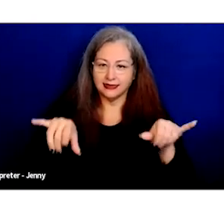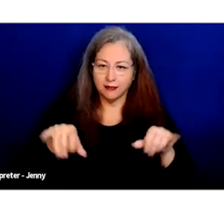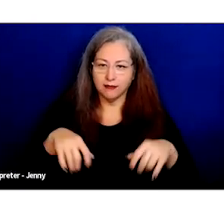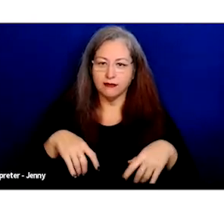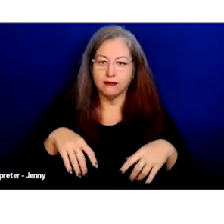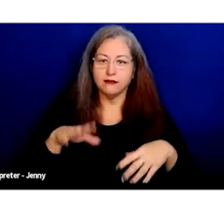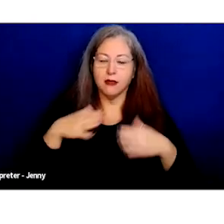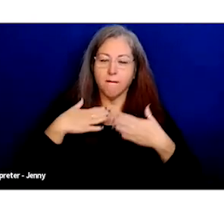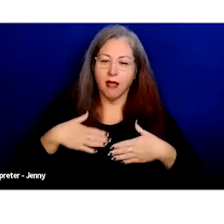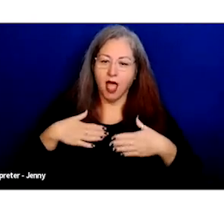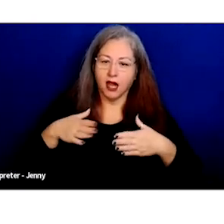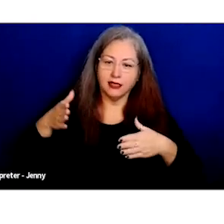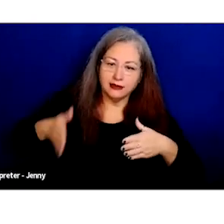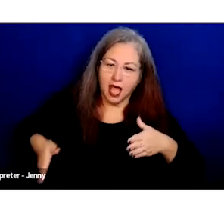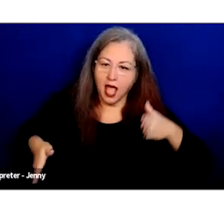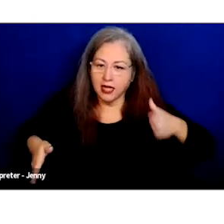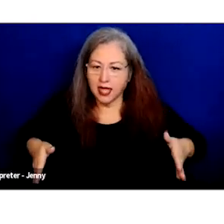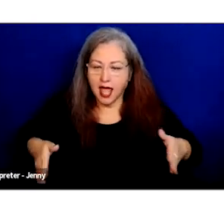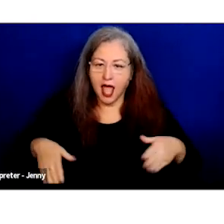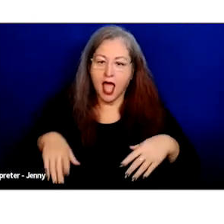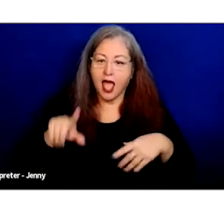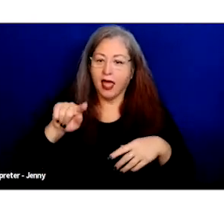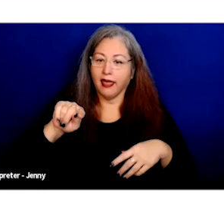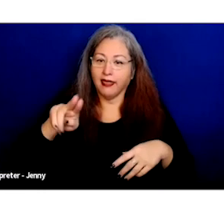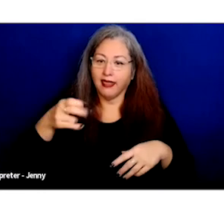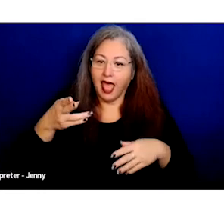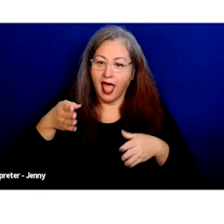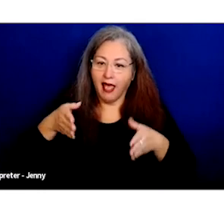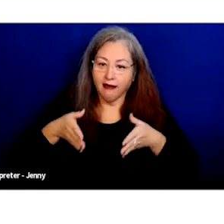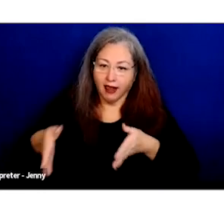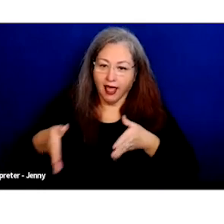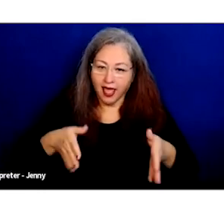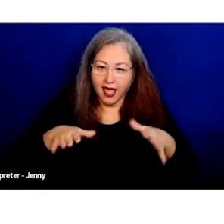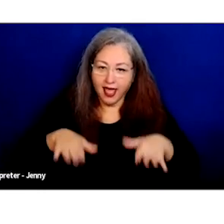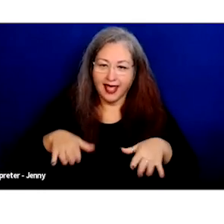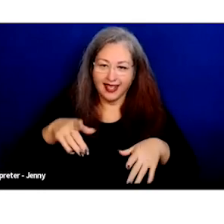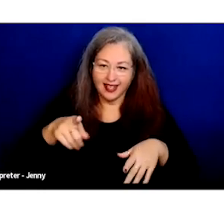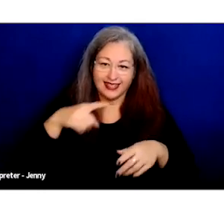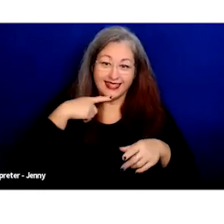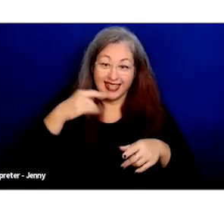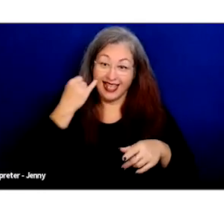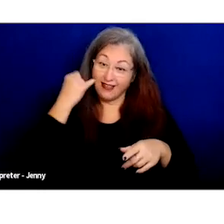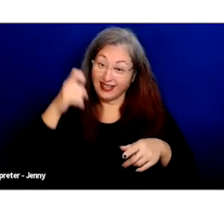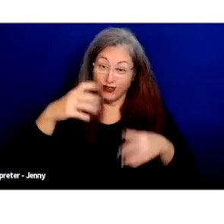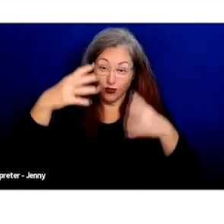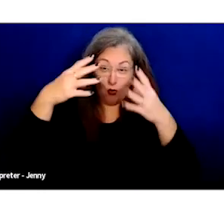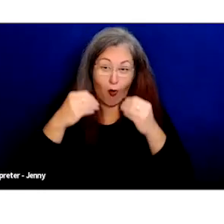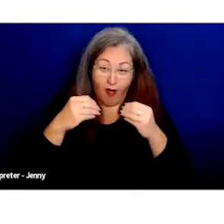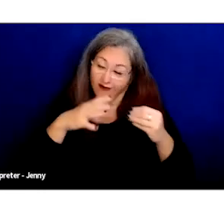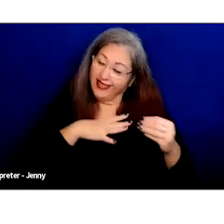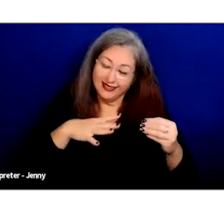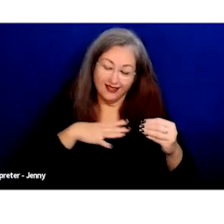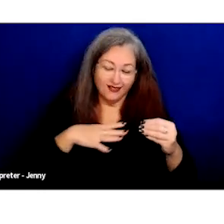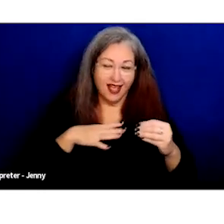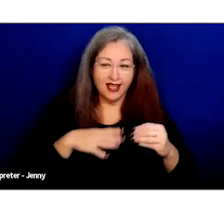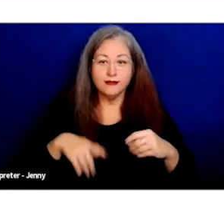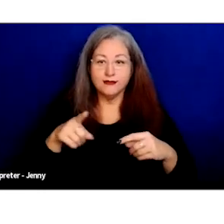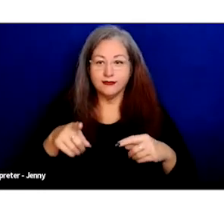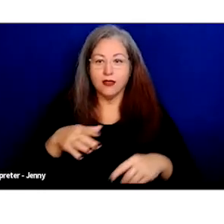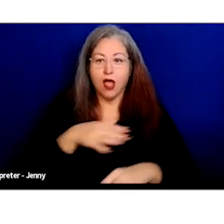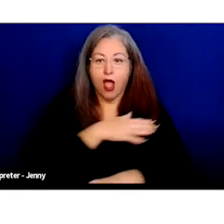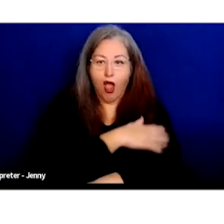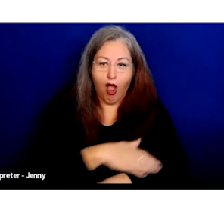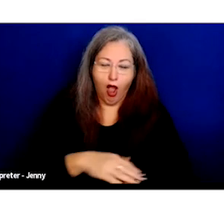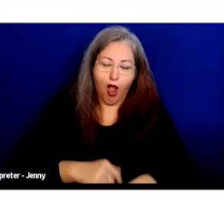Side body. Get your thighs. Turn off your camera if you need to. Get those